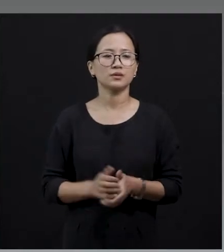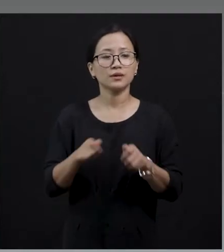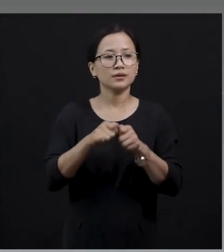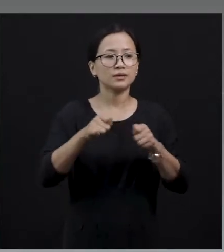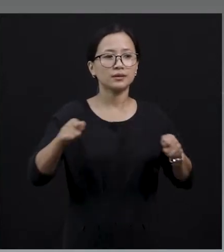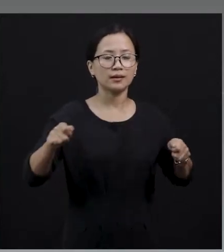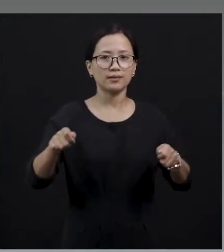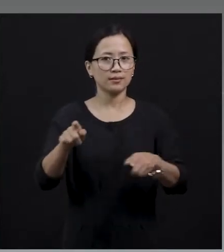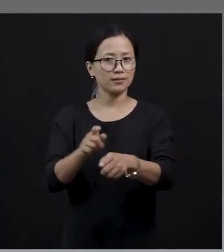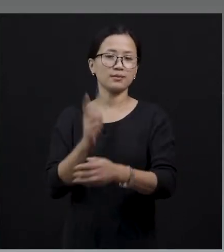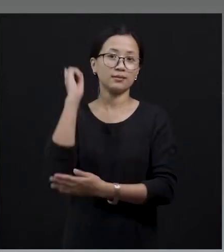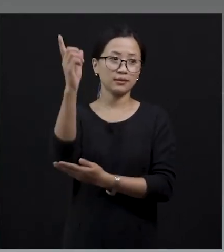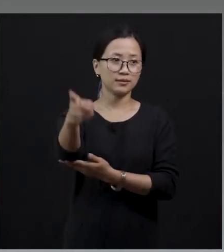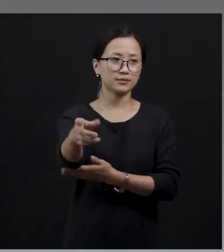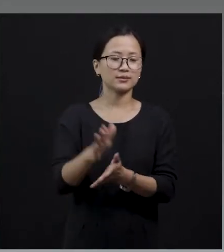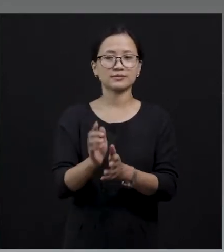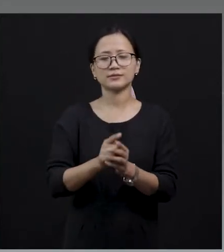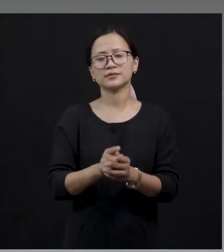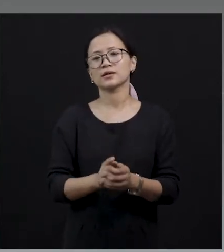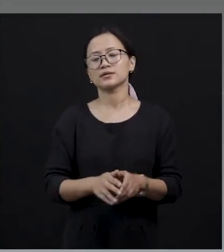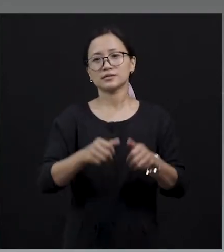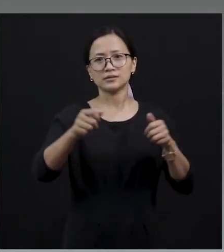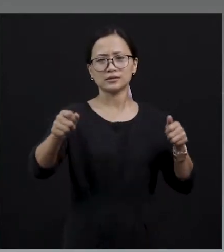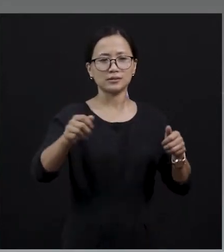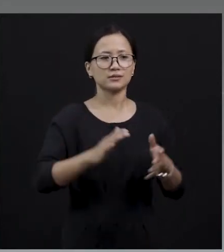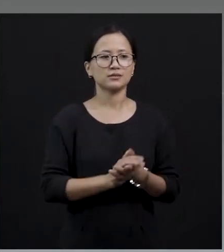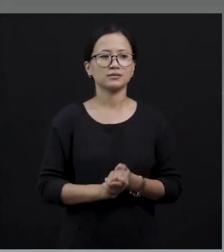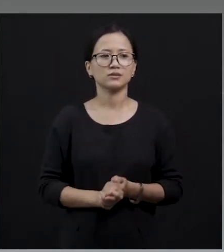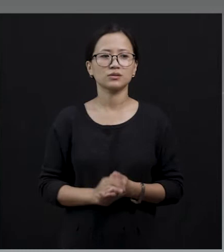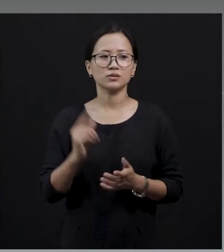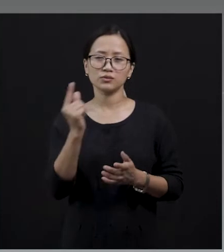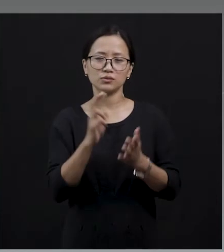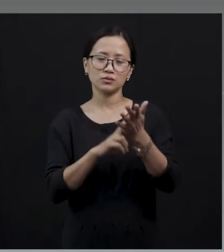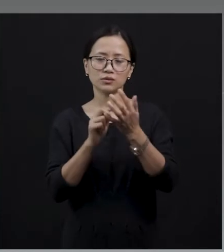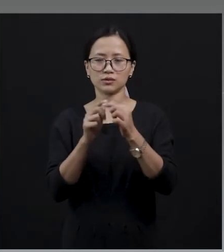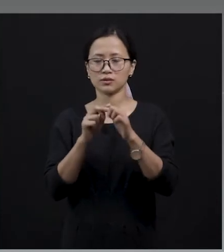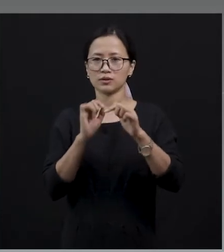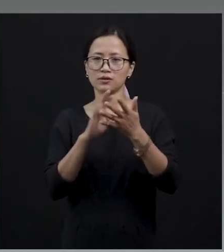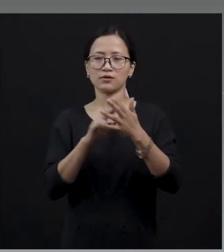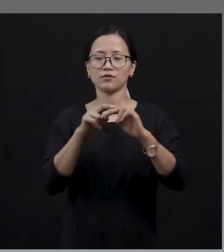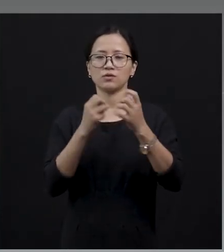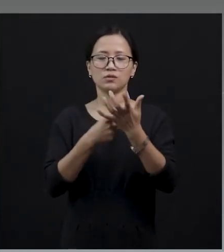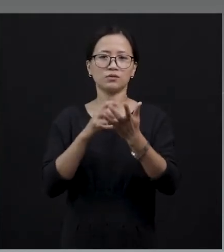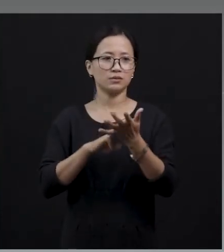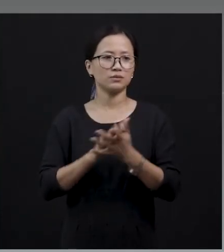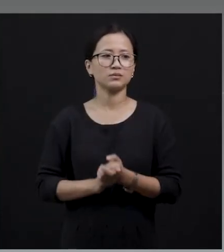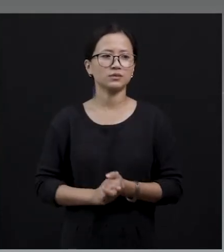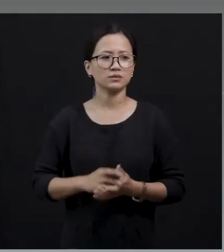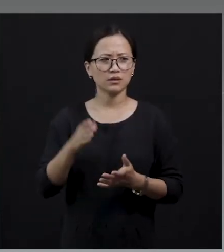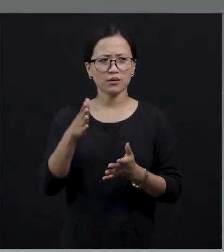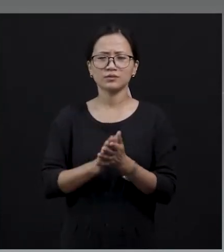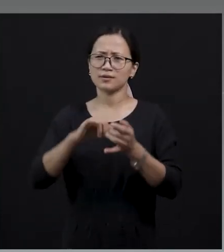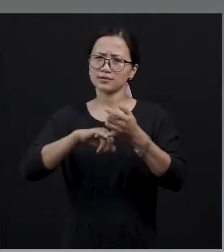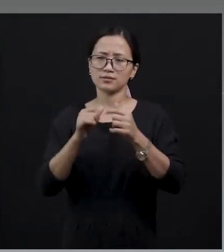measure length and distance using uniform non-standard units. Meaning, uniform